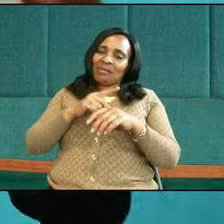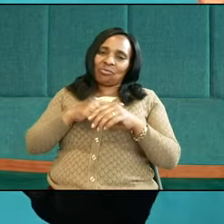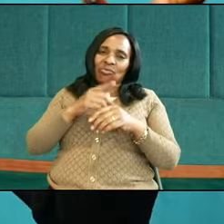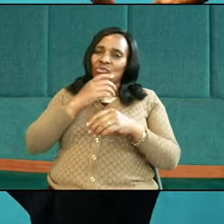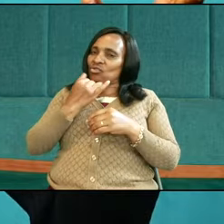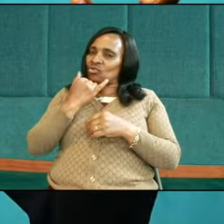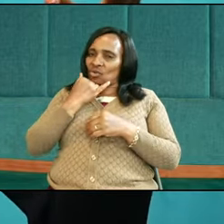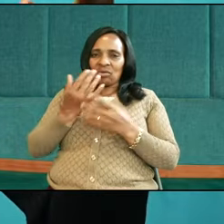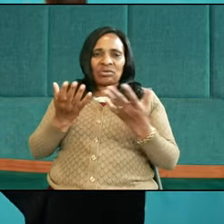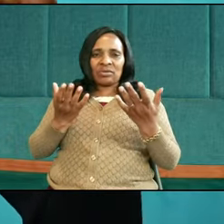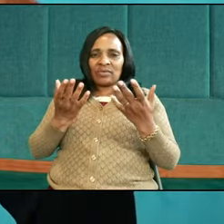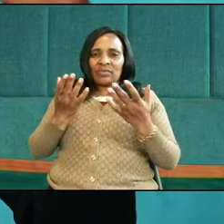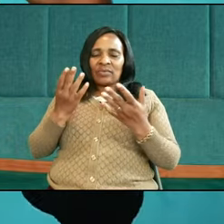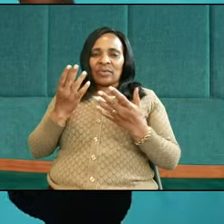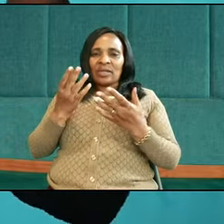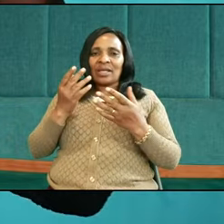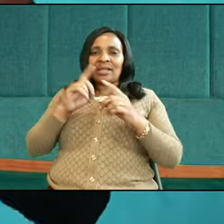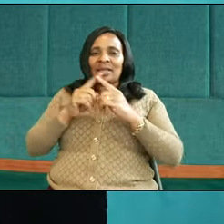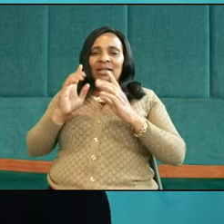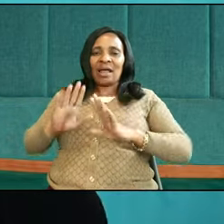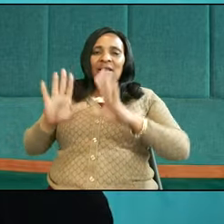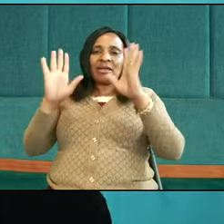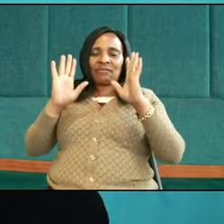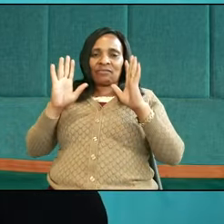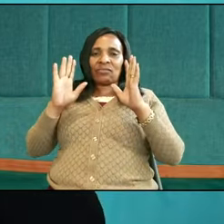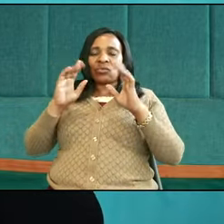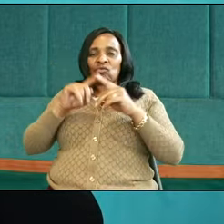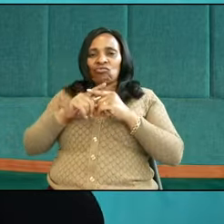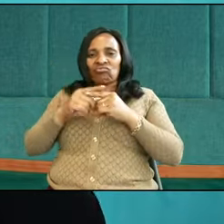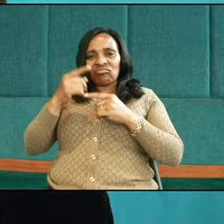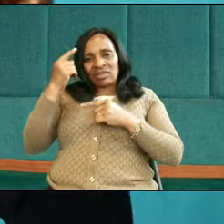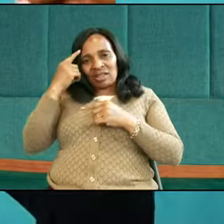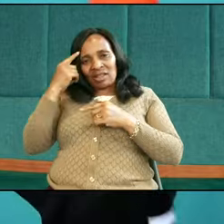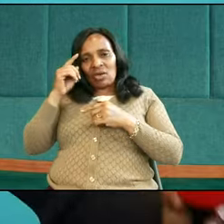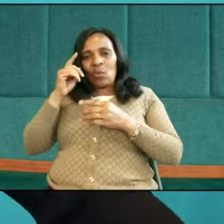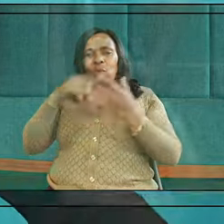wrong. That's what I do. Then I'd leave them to figure it out.